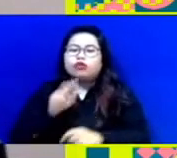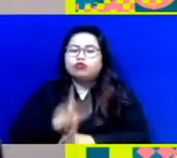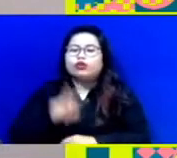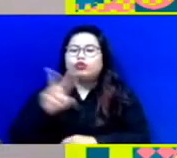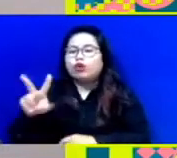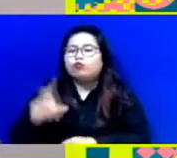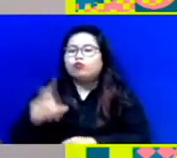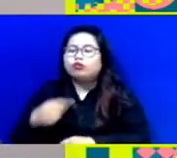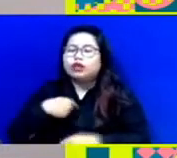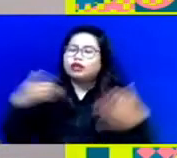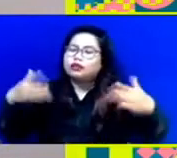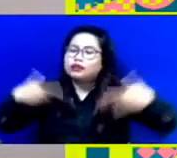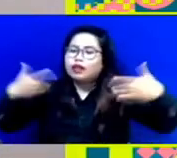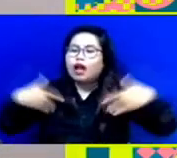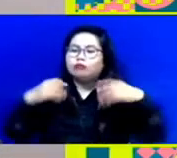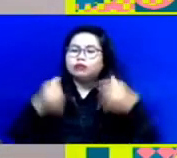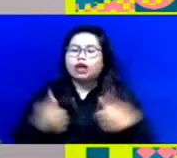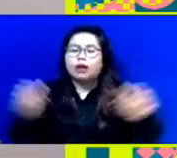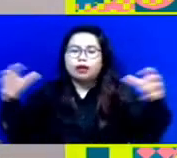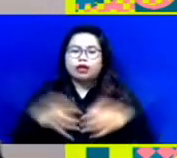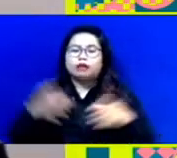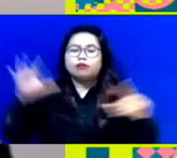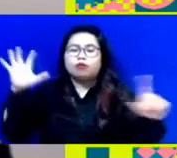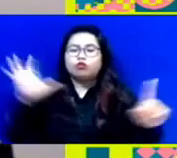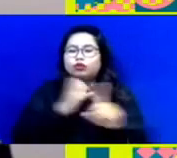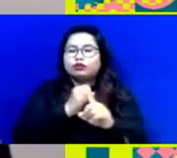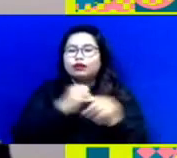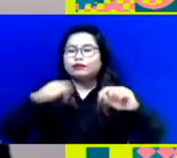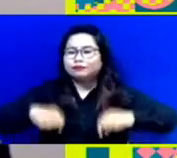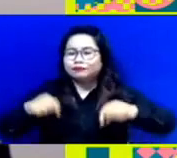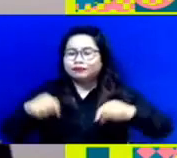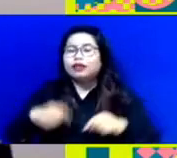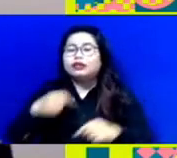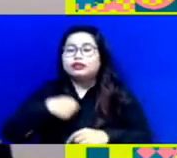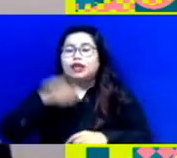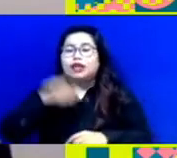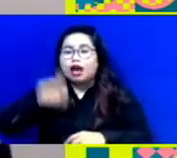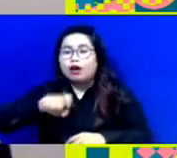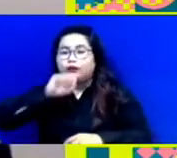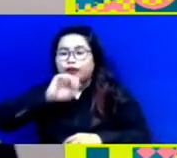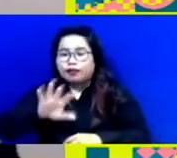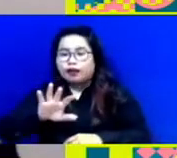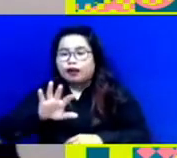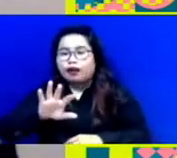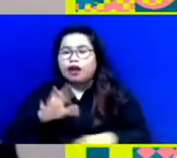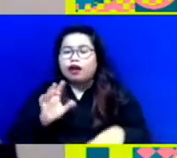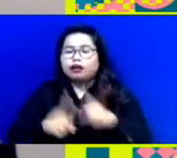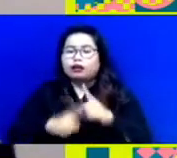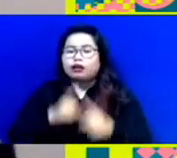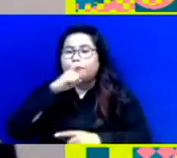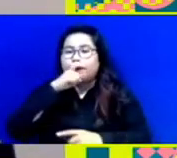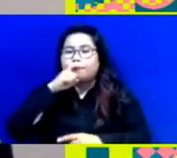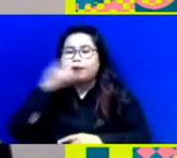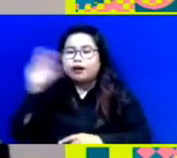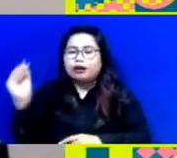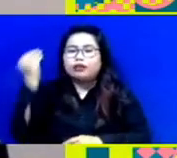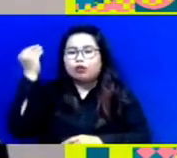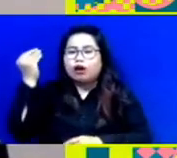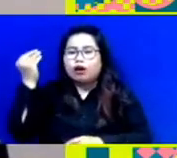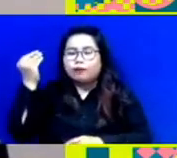happen. And I have to say that to the vice chairman, in all my exposure to the world of